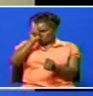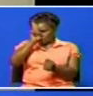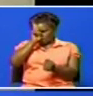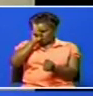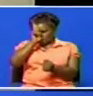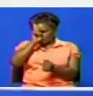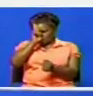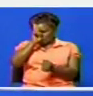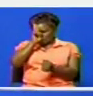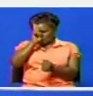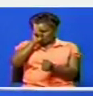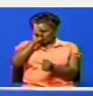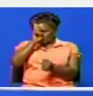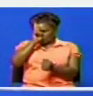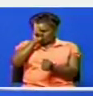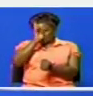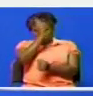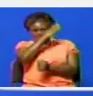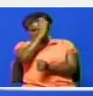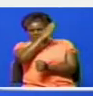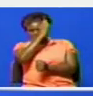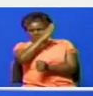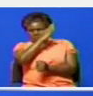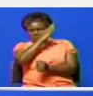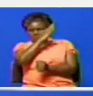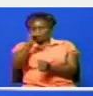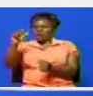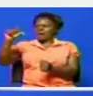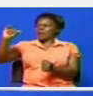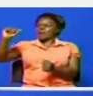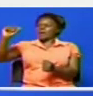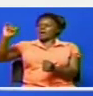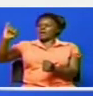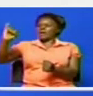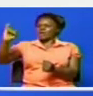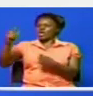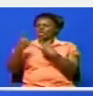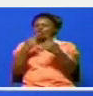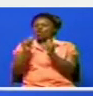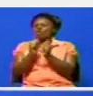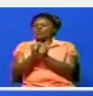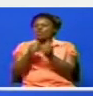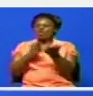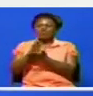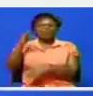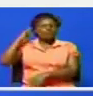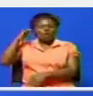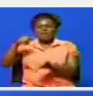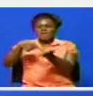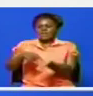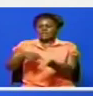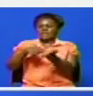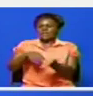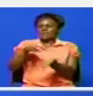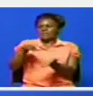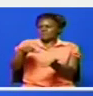Squad unit. By mid-morning, the blogger, who KTN News managed to speak to via phone, insisted he